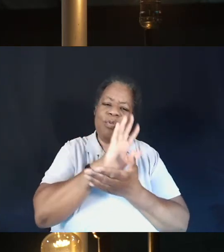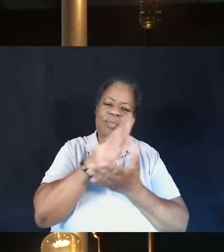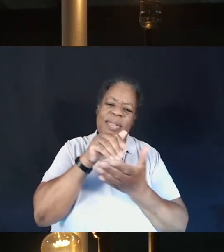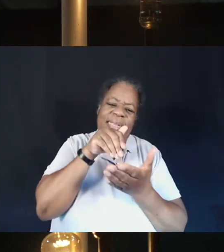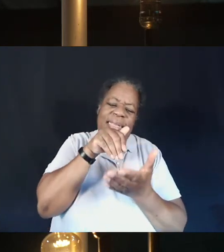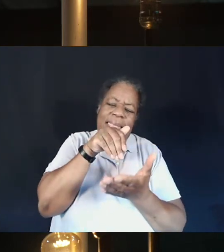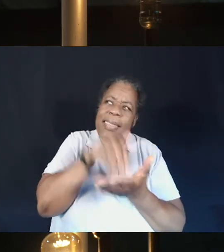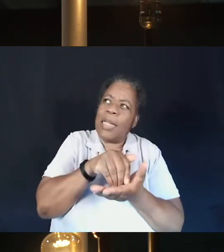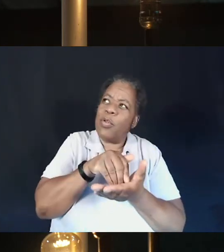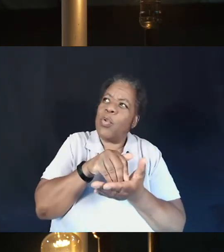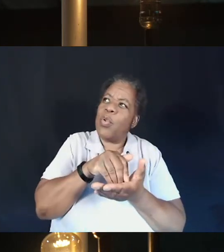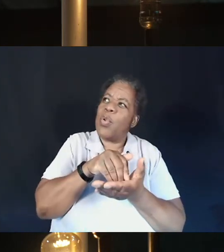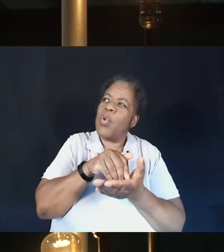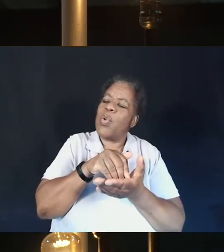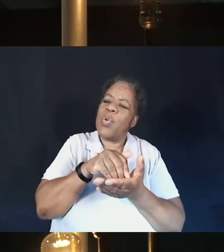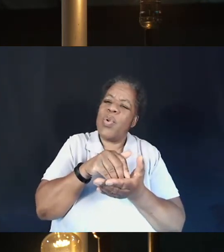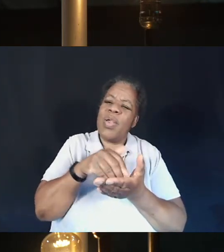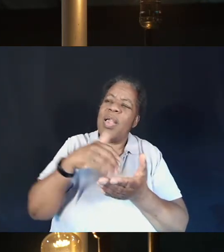centered selves